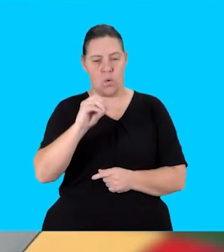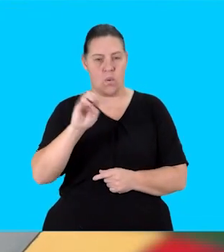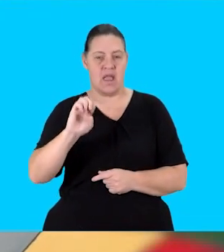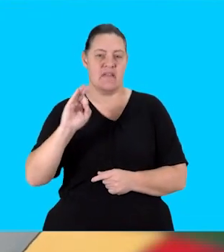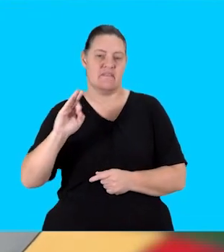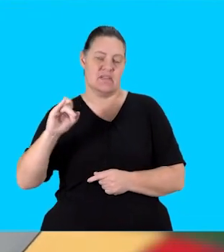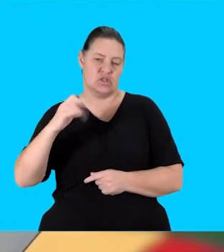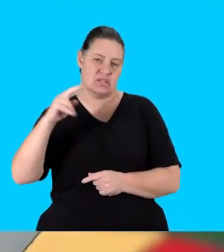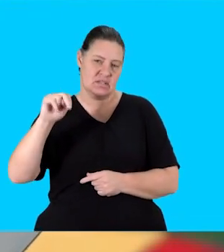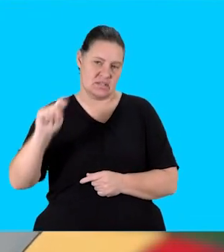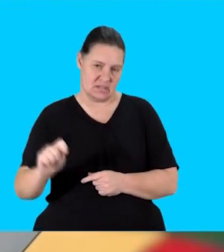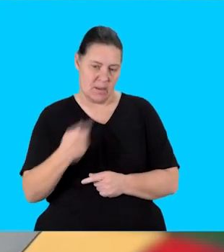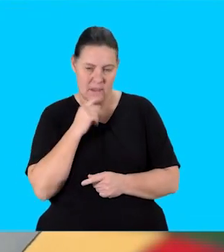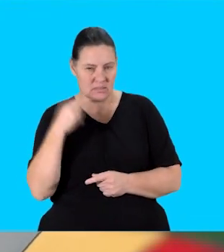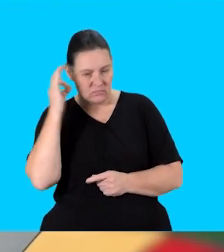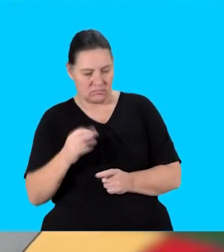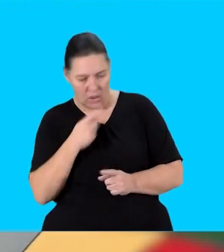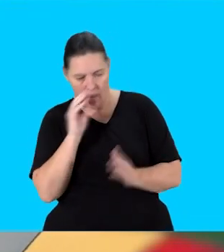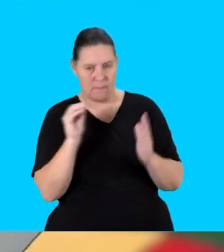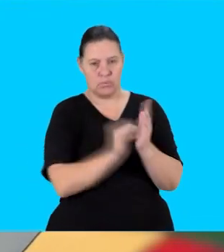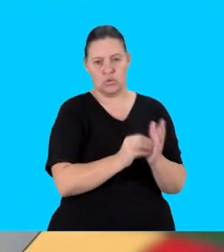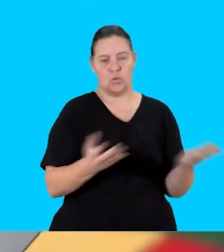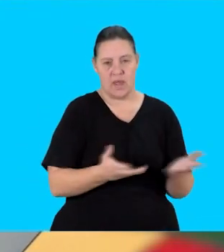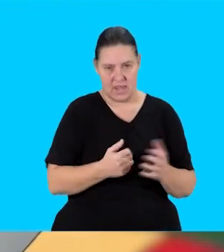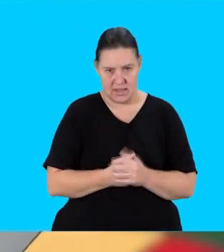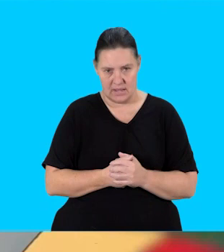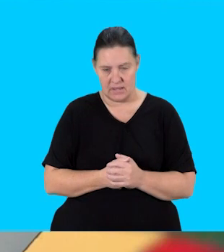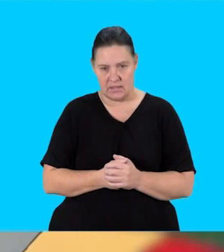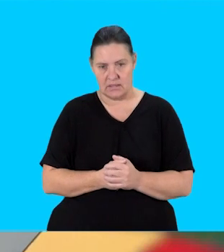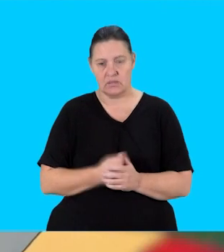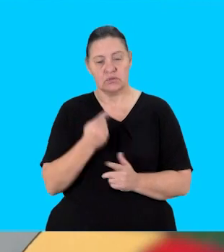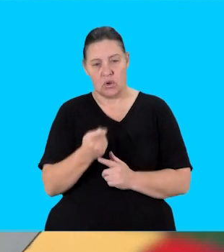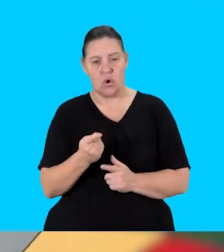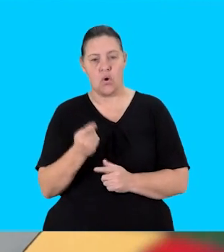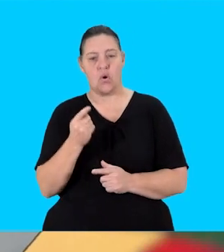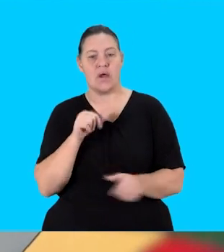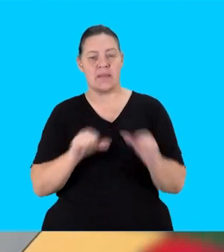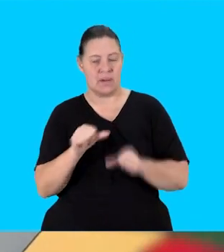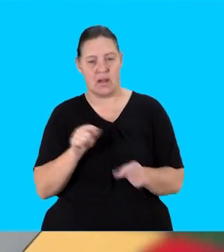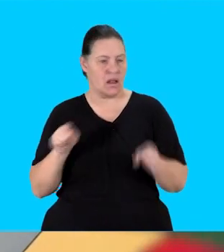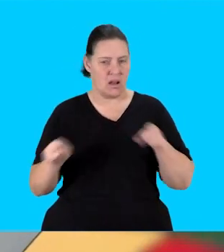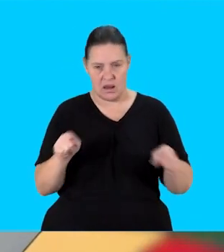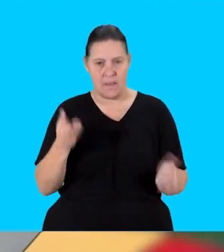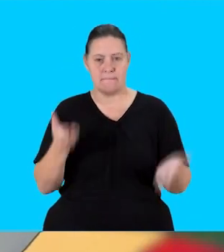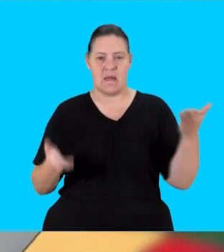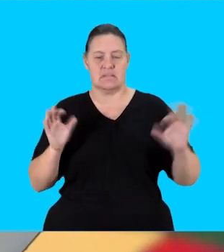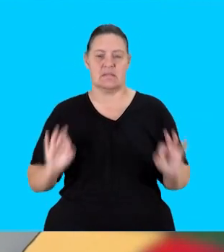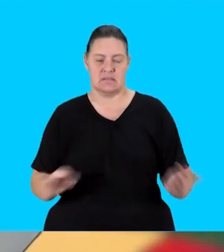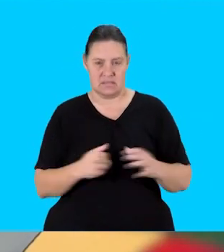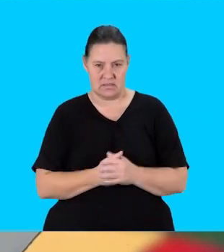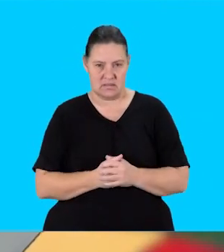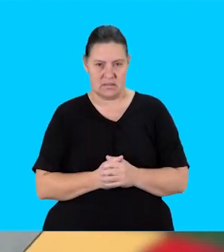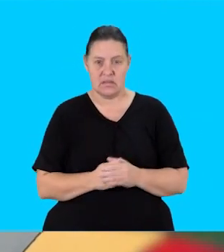coefficients, and you need to check where to put in those coefficients so that the chemical formulas on either side, they are